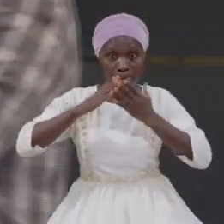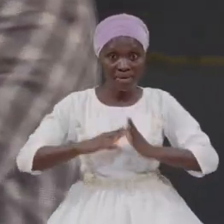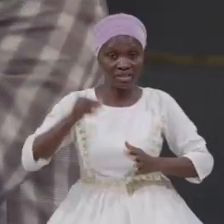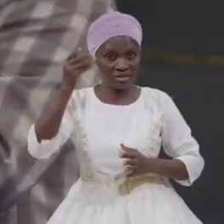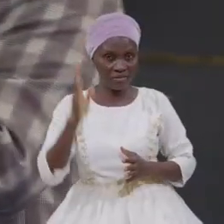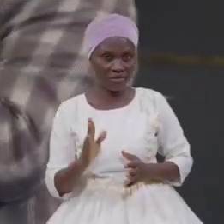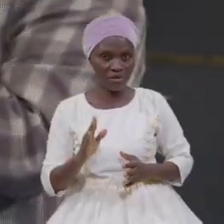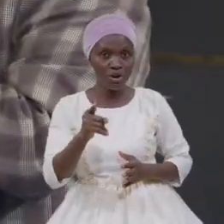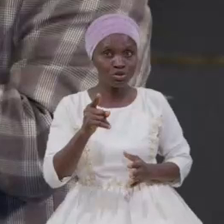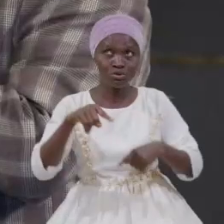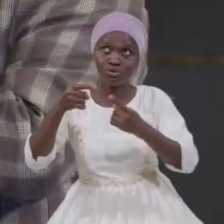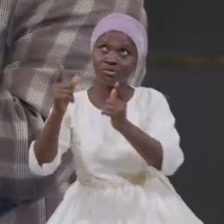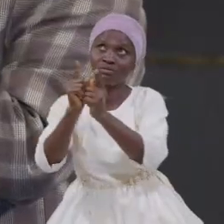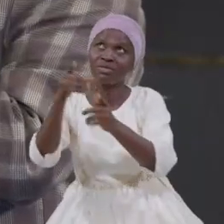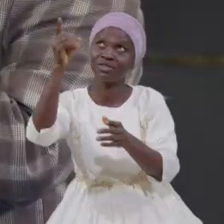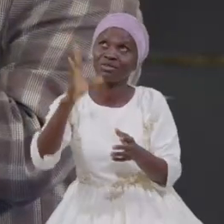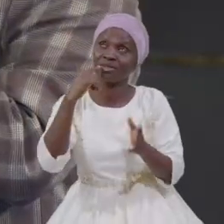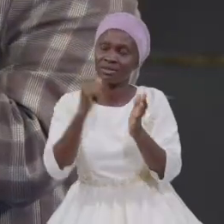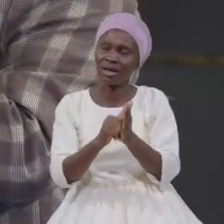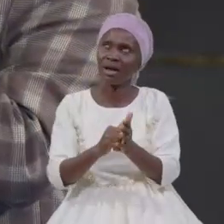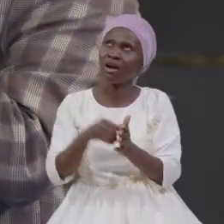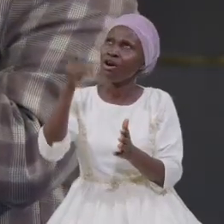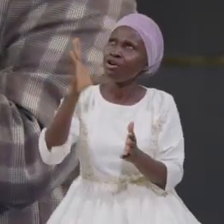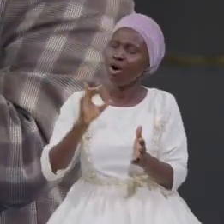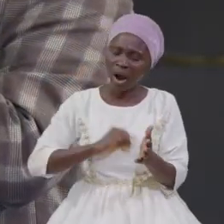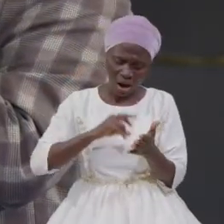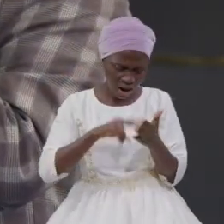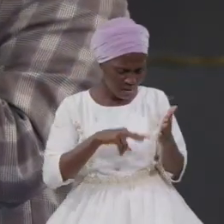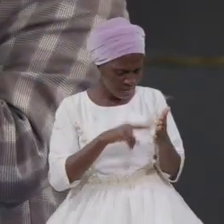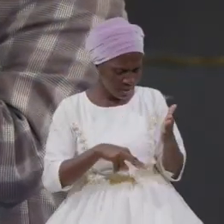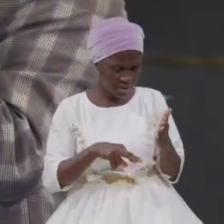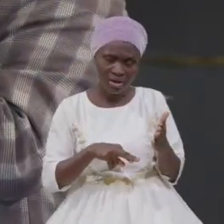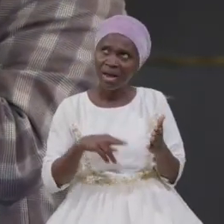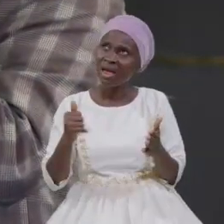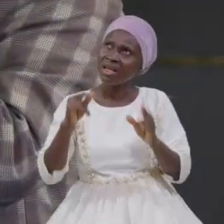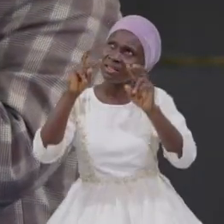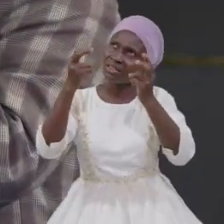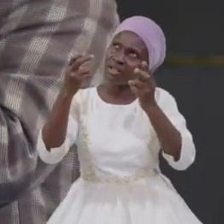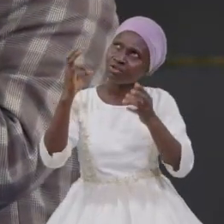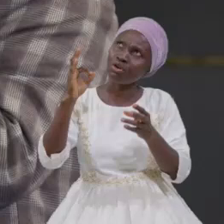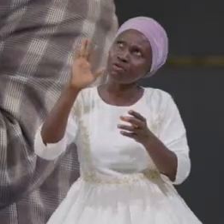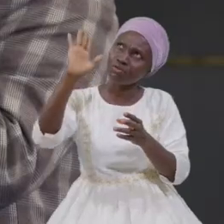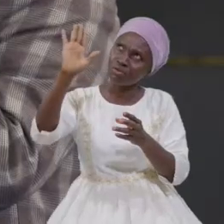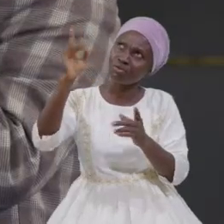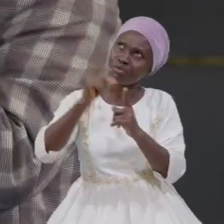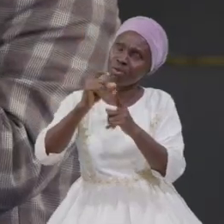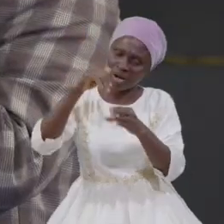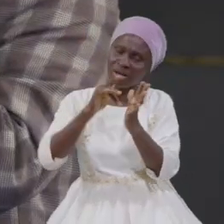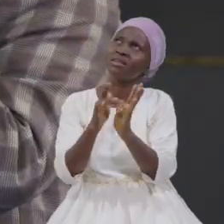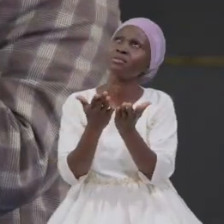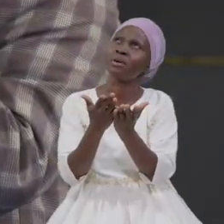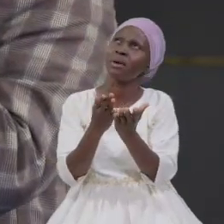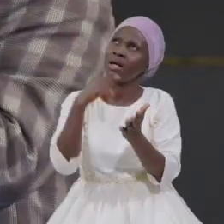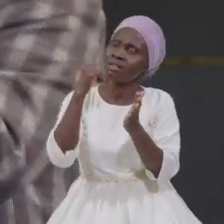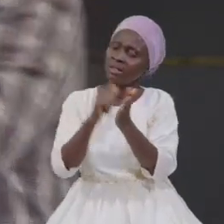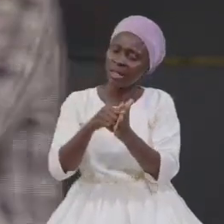say, God, I read a title of yours in the Bible, and it says God of